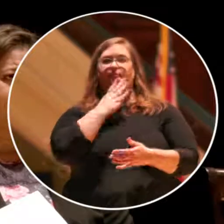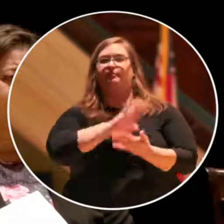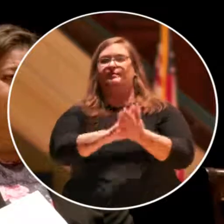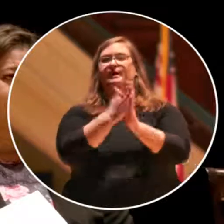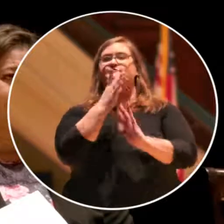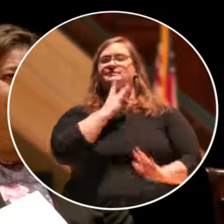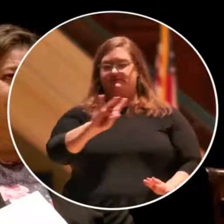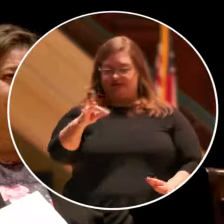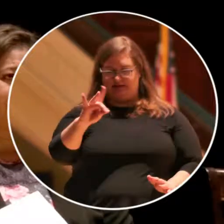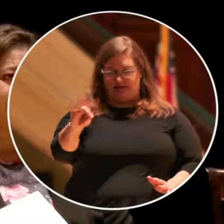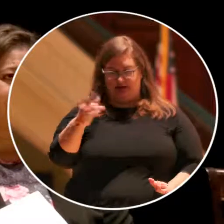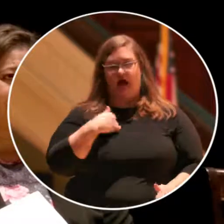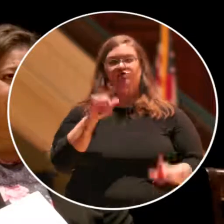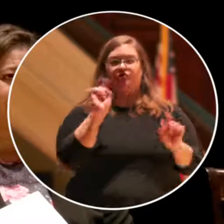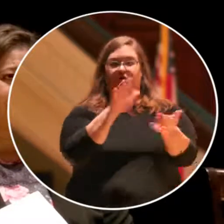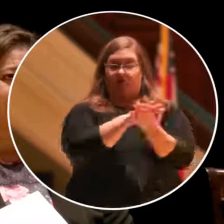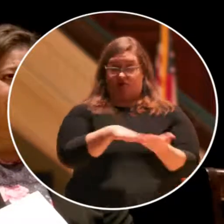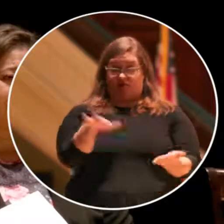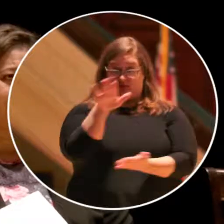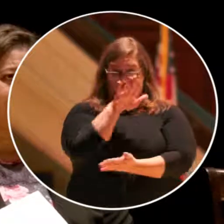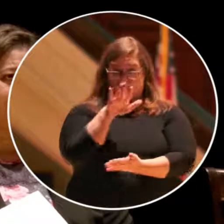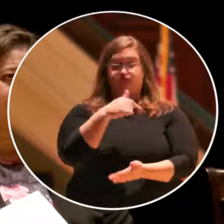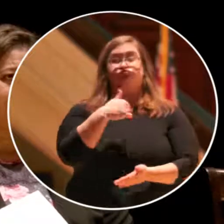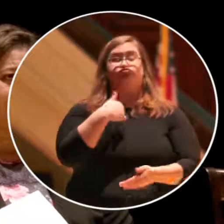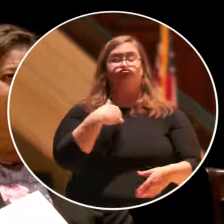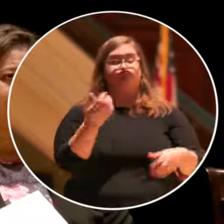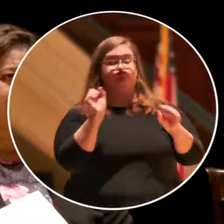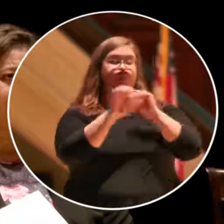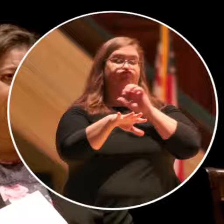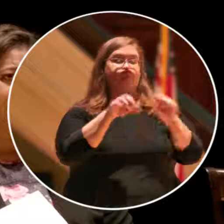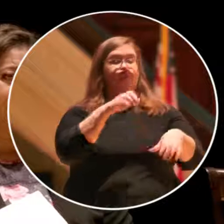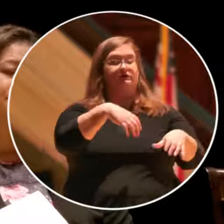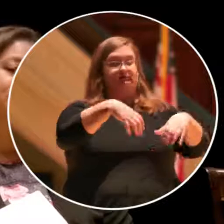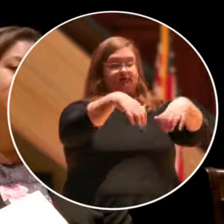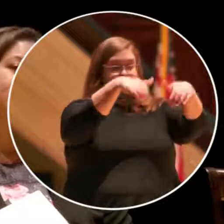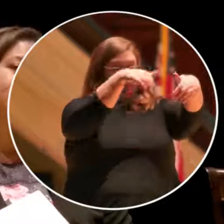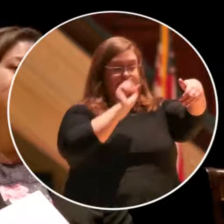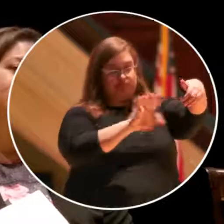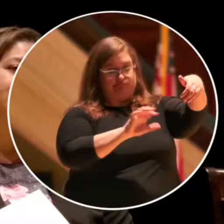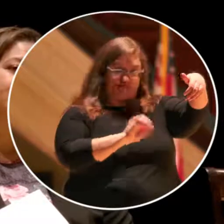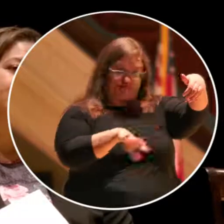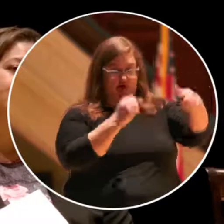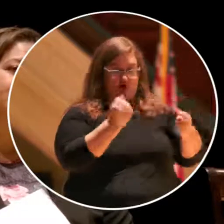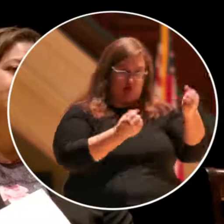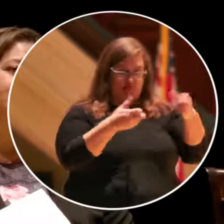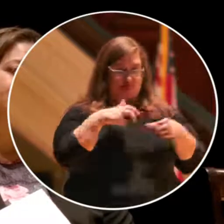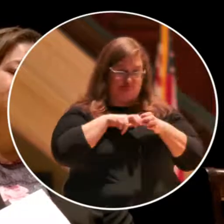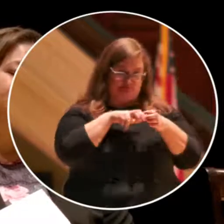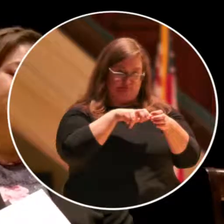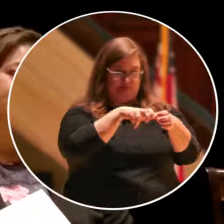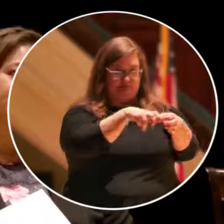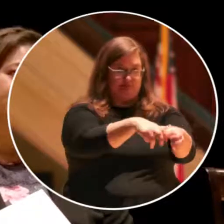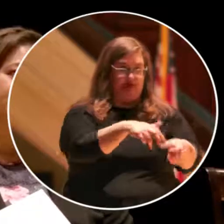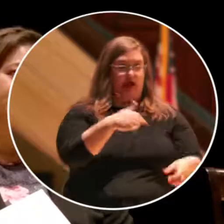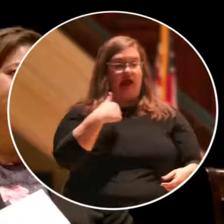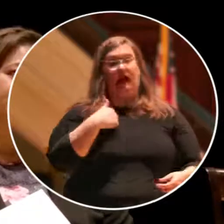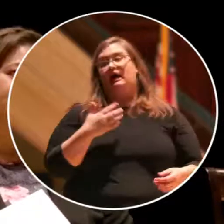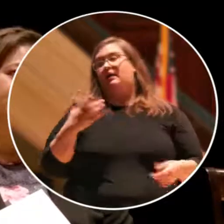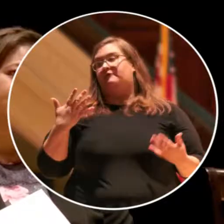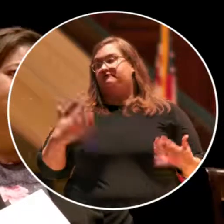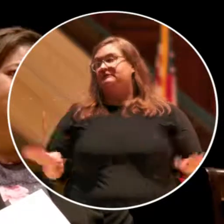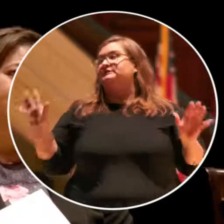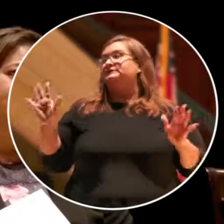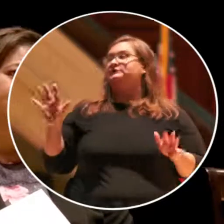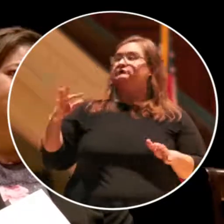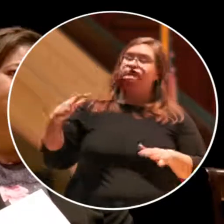attend college. Only 2 of my 13 siblings had successfully navigated the process of applying to and attending college, and they